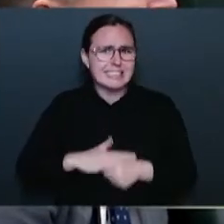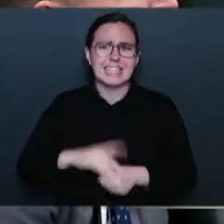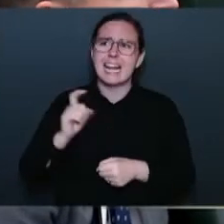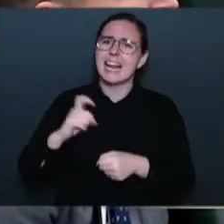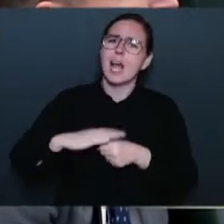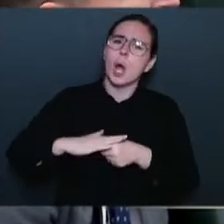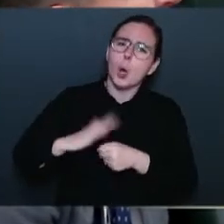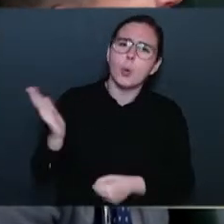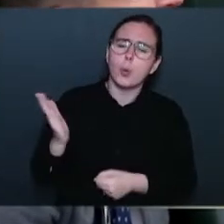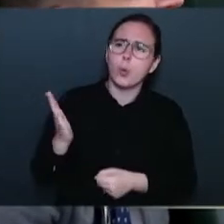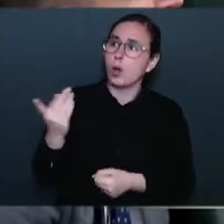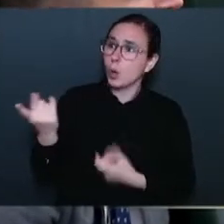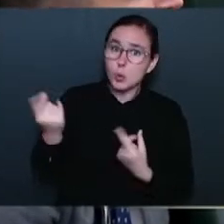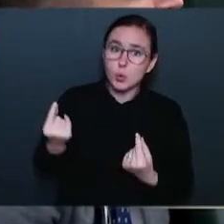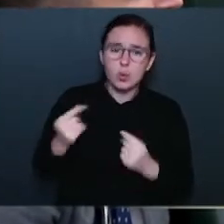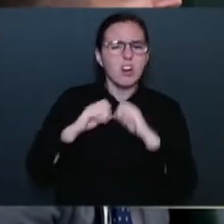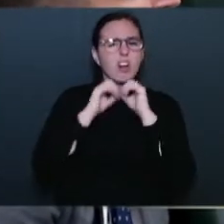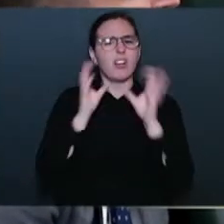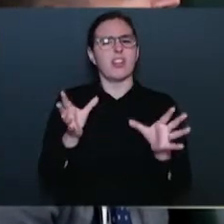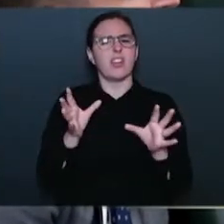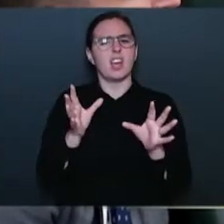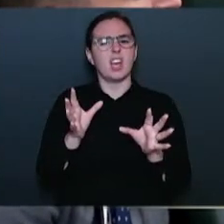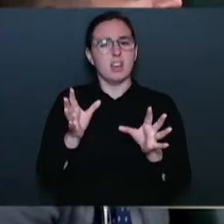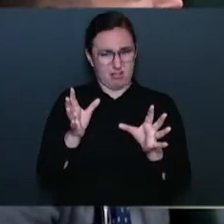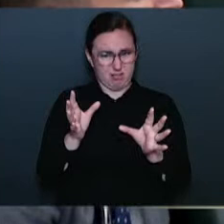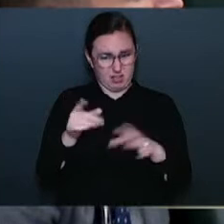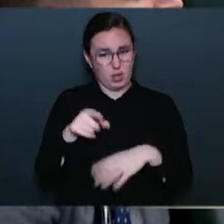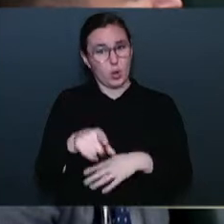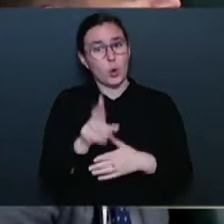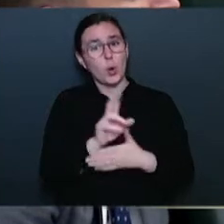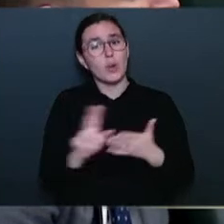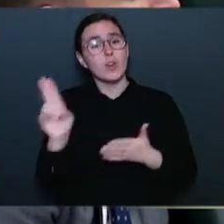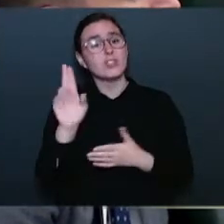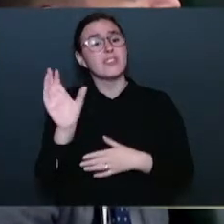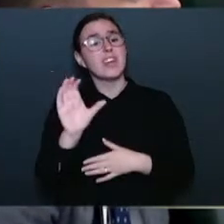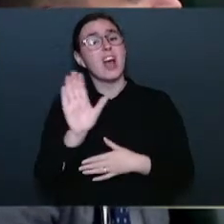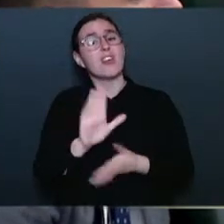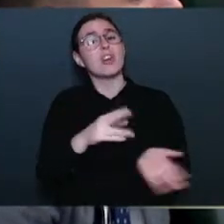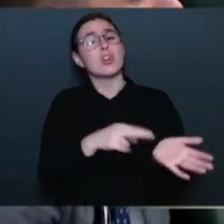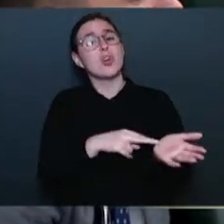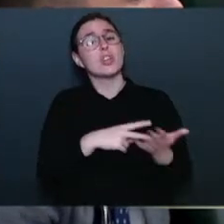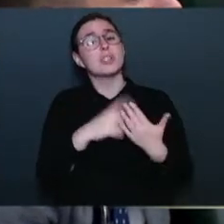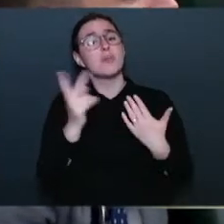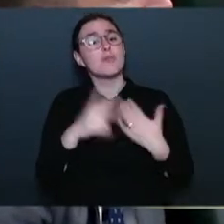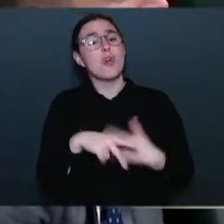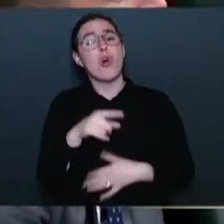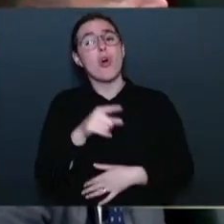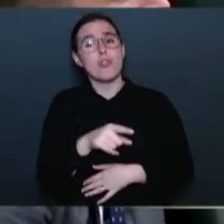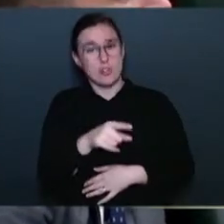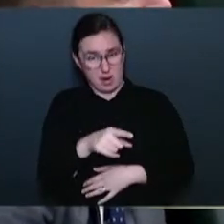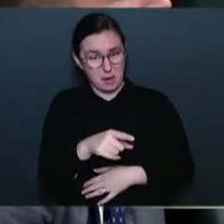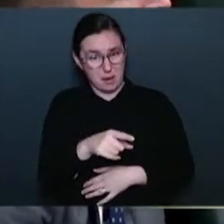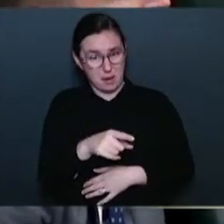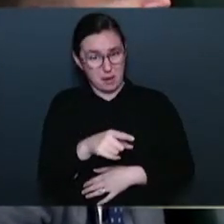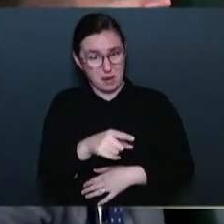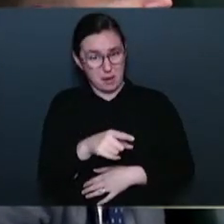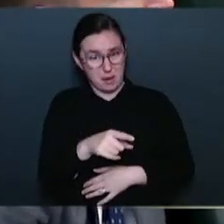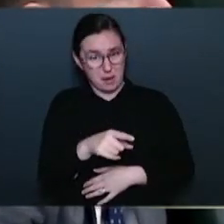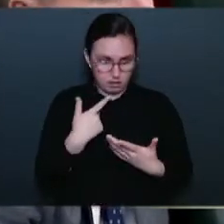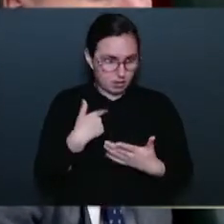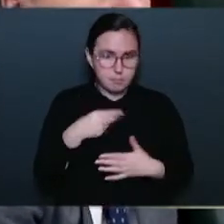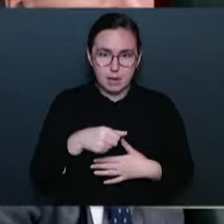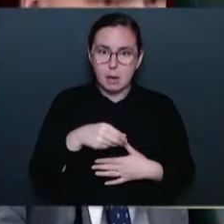nursing students who are seeing their tuition go up unless they have children won't get a dime from the UCP why isn't the UCP giving a penny to